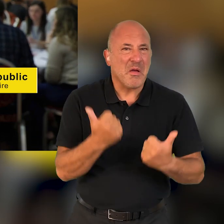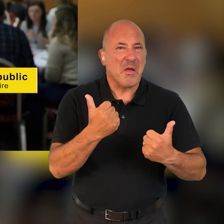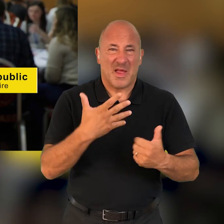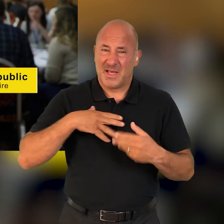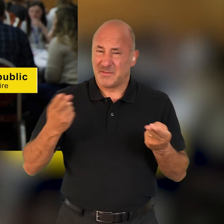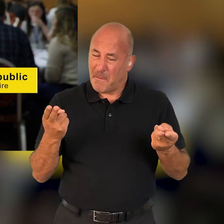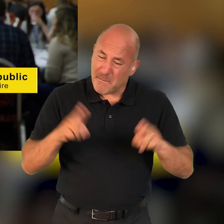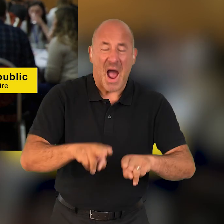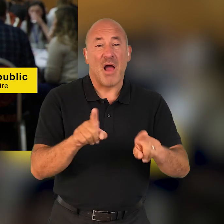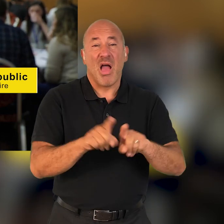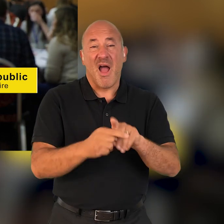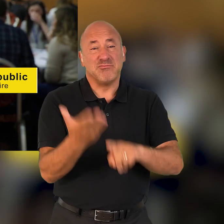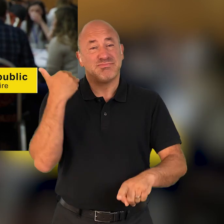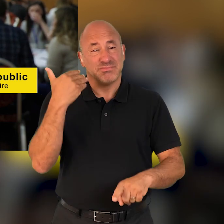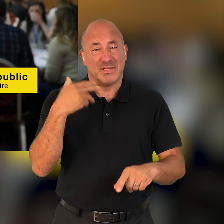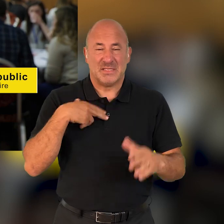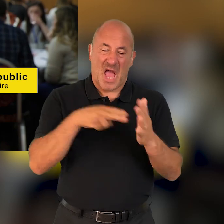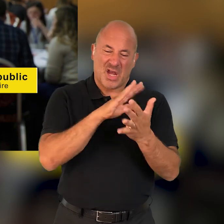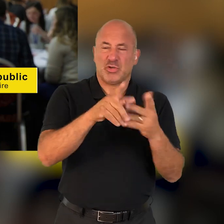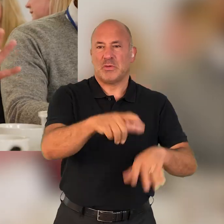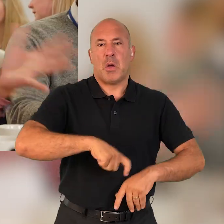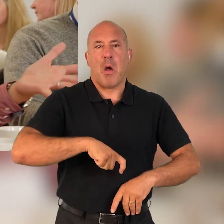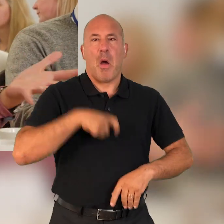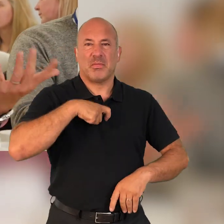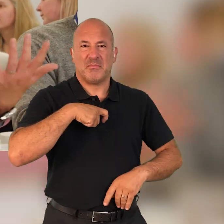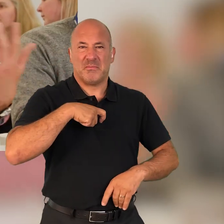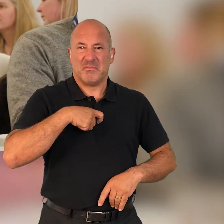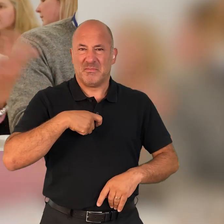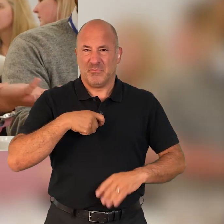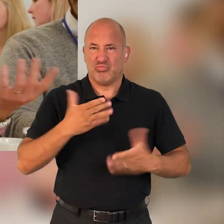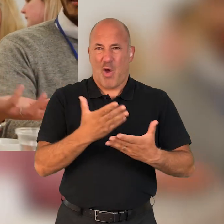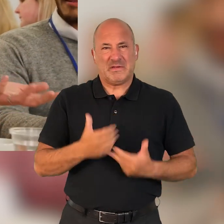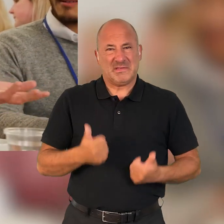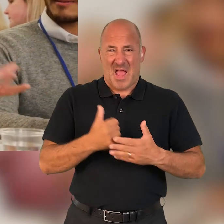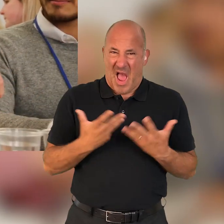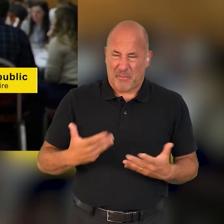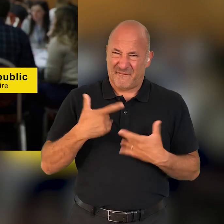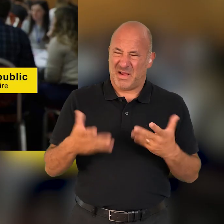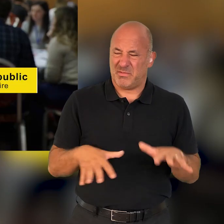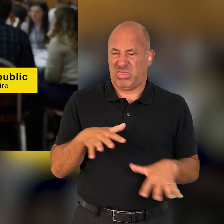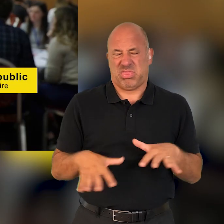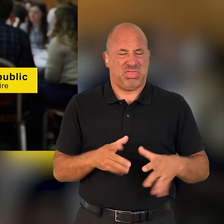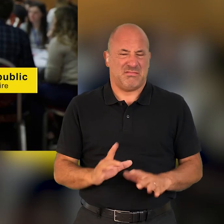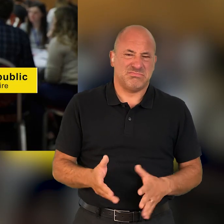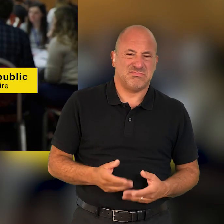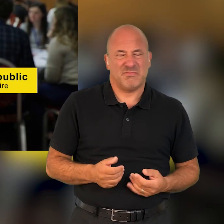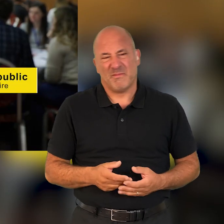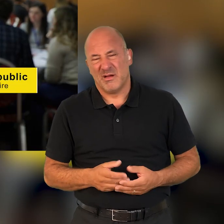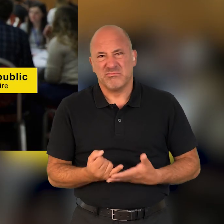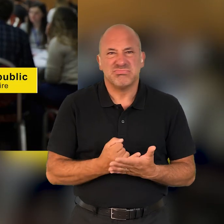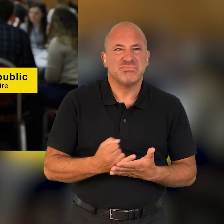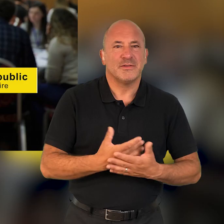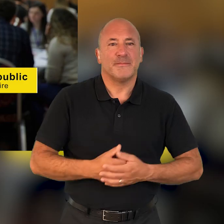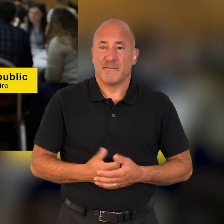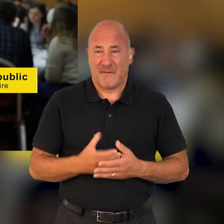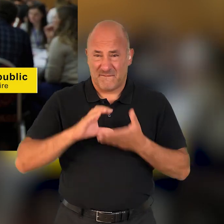get services, and we need to get back to a position where we feel confident with the NHS and the services that we're receiving. At the minute, we're all